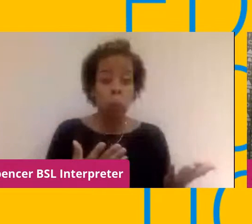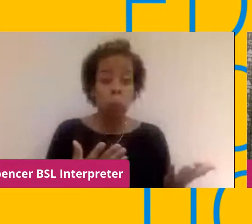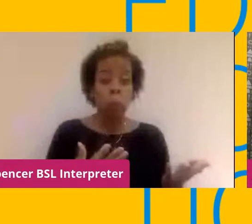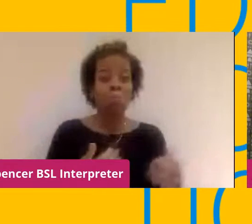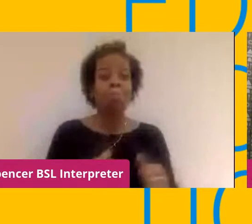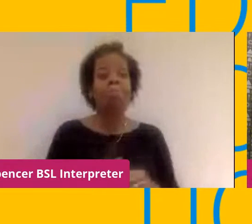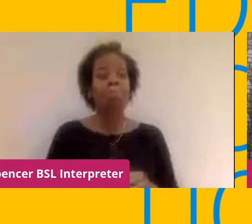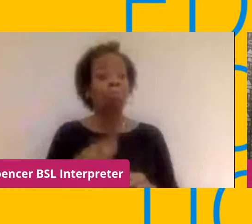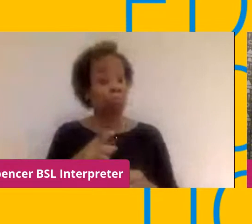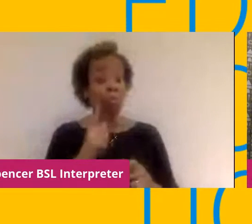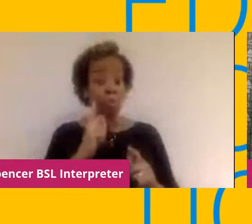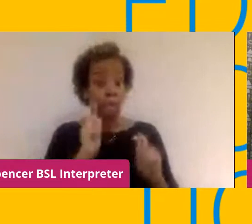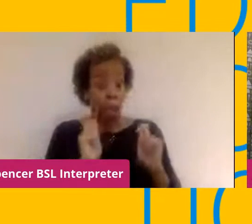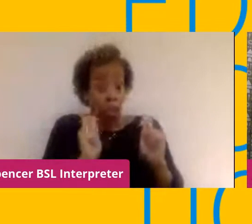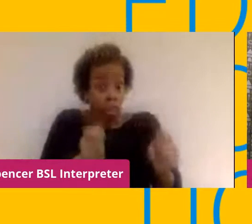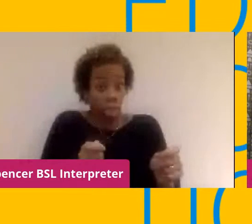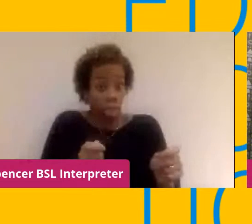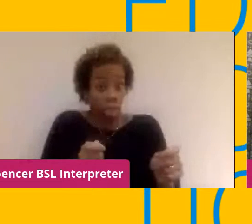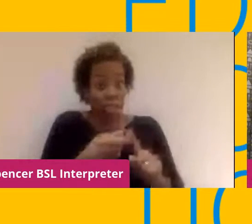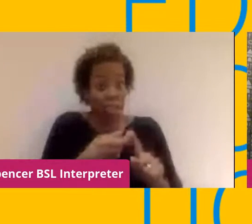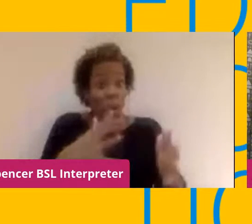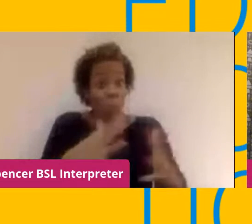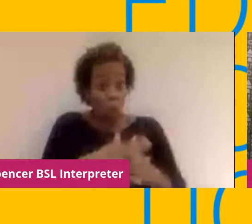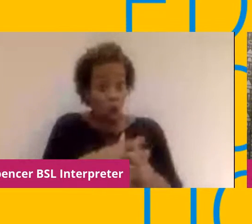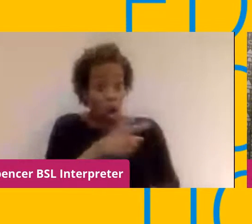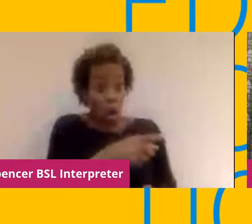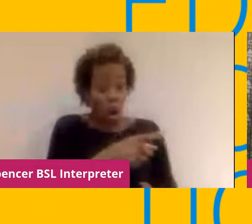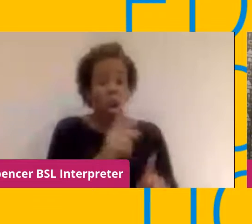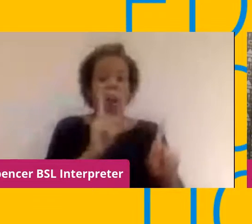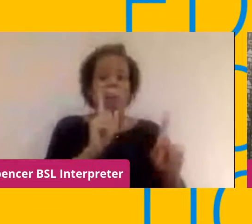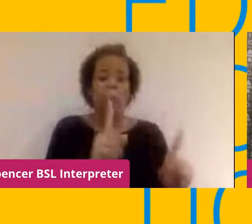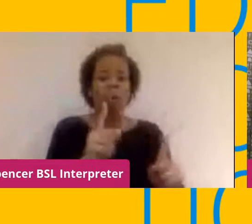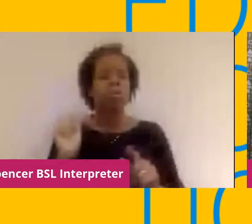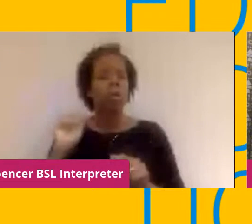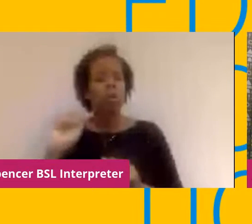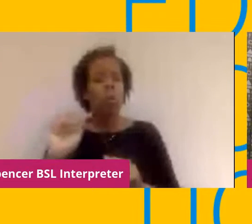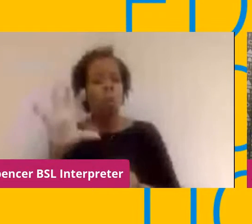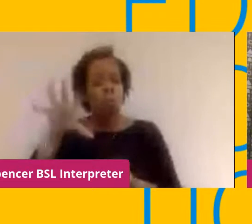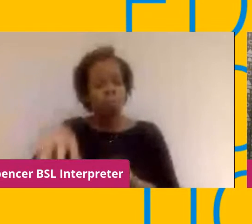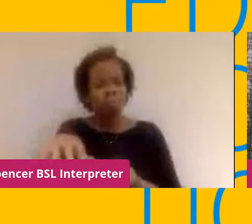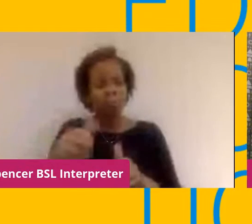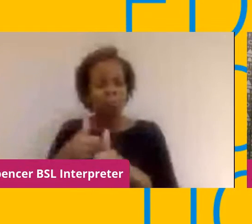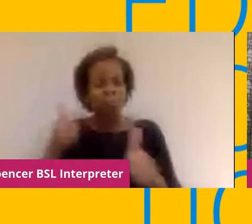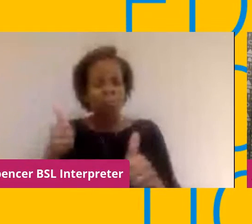status, but the overwhelming requirement of the institution is to let you work at home where that's possible.